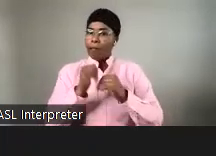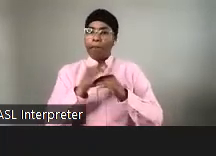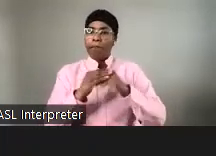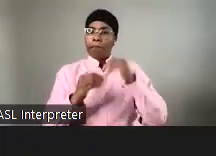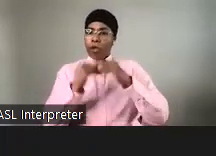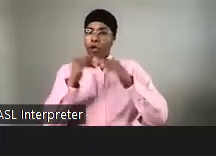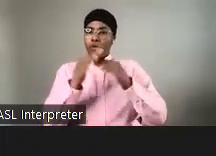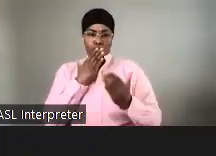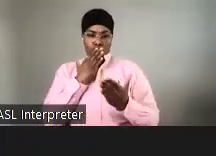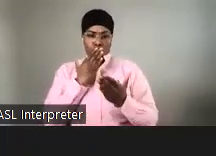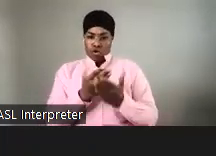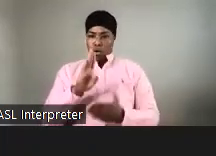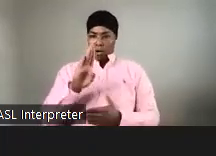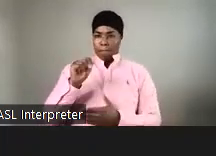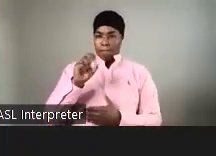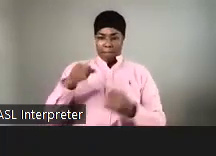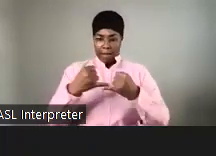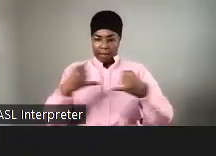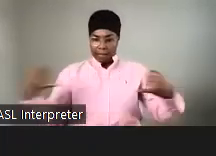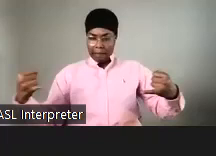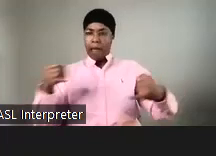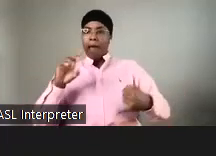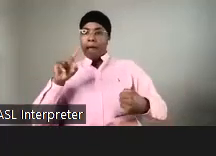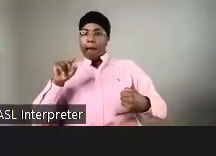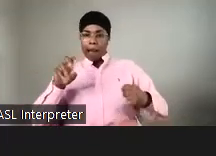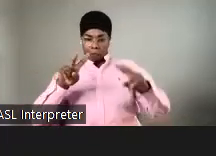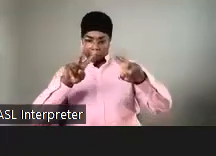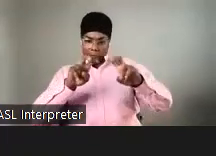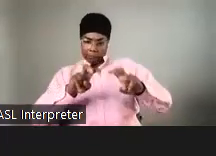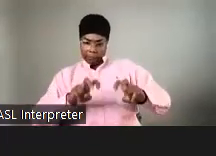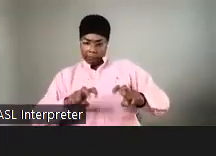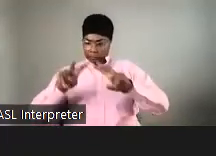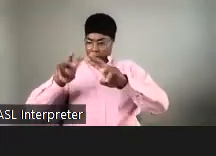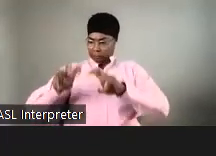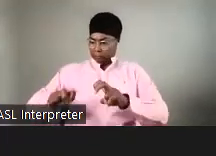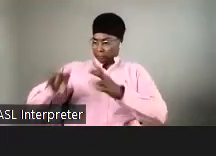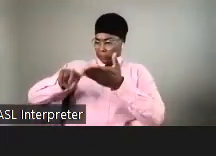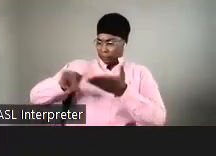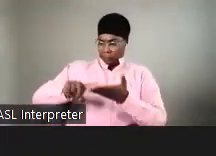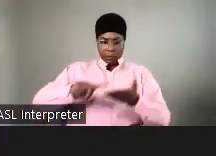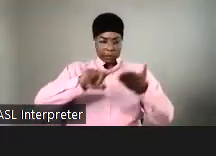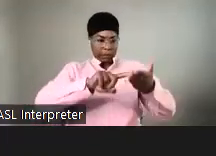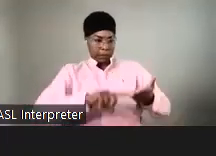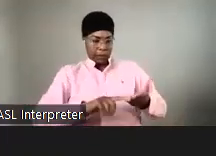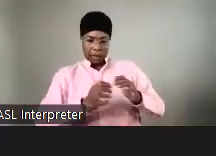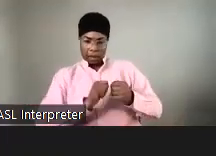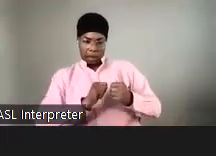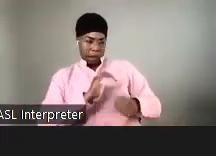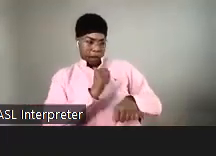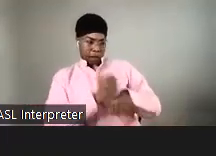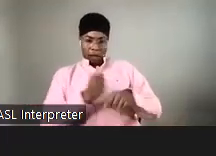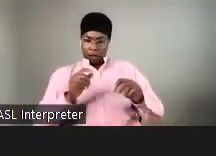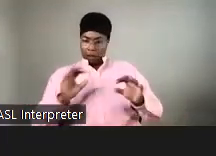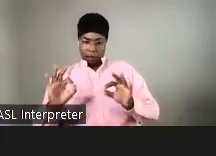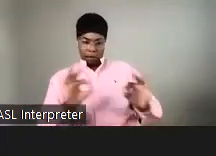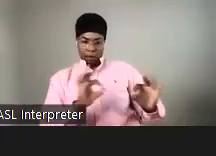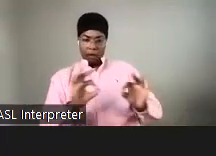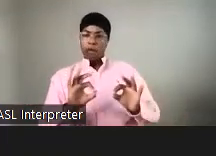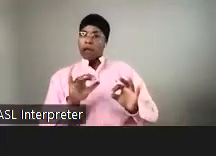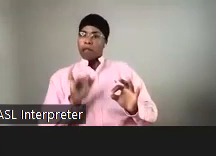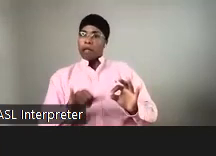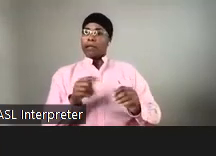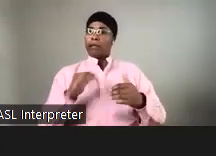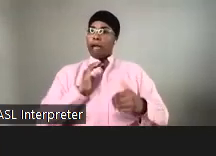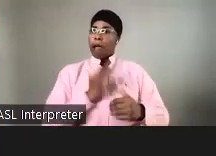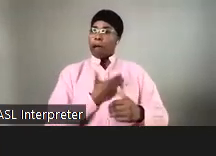baseline data to evaluate our methodologies. And as I said, all of this work has sort of been developed